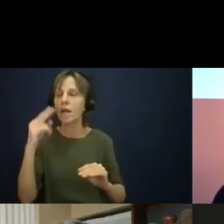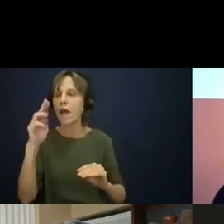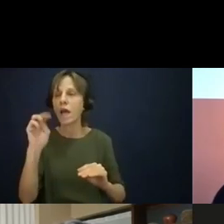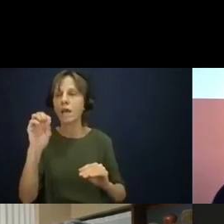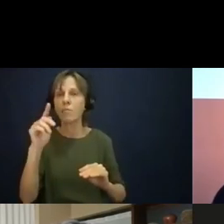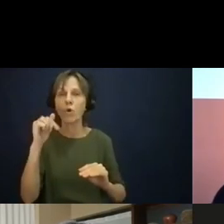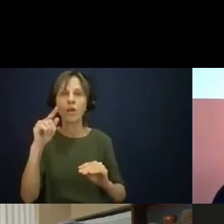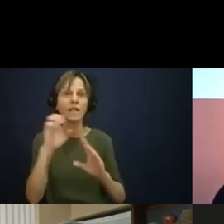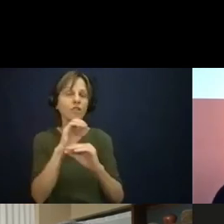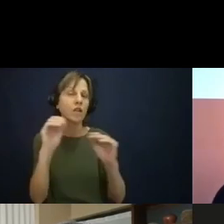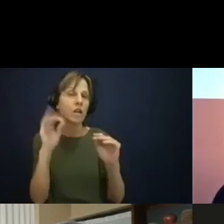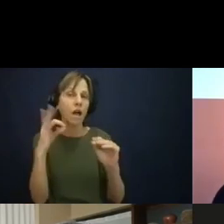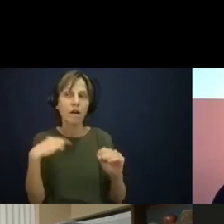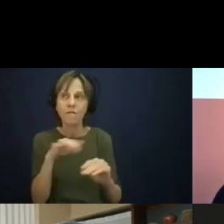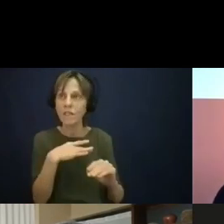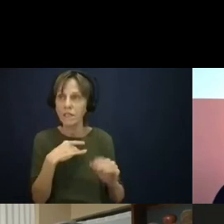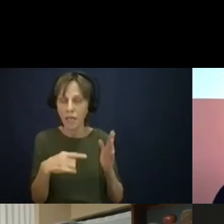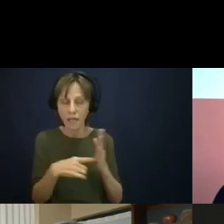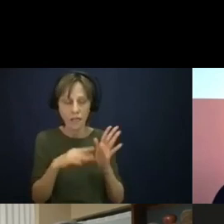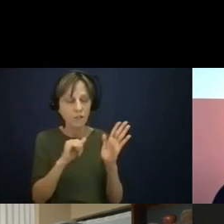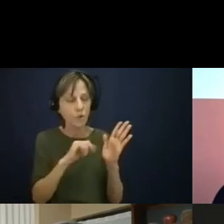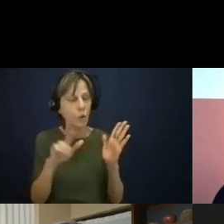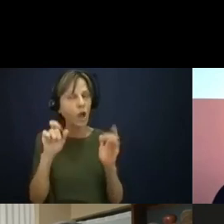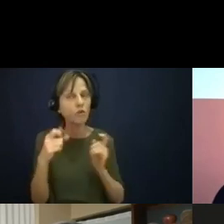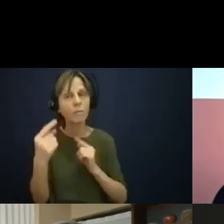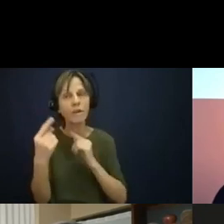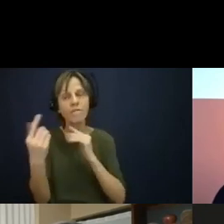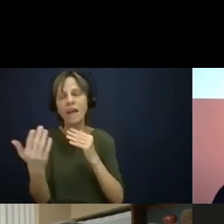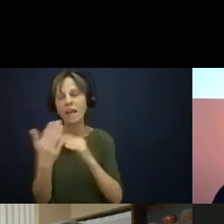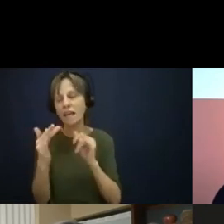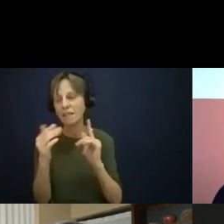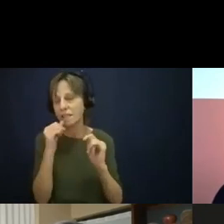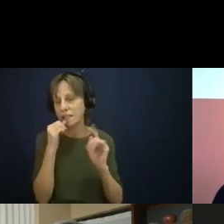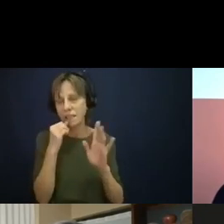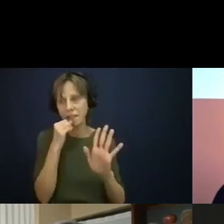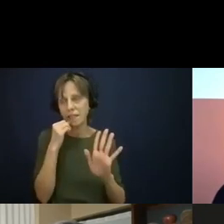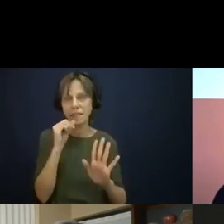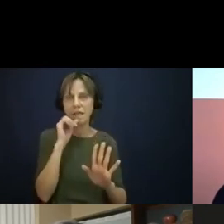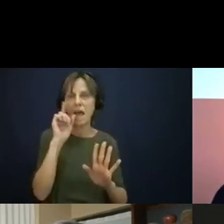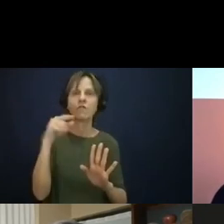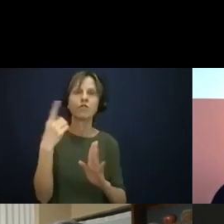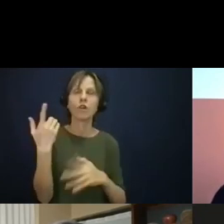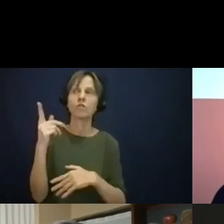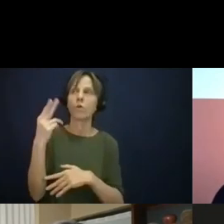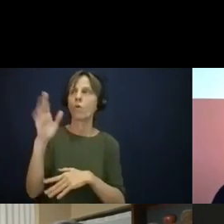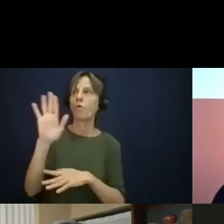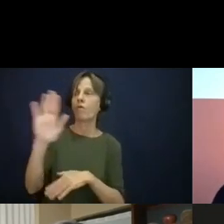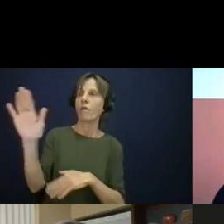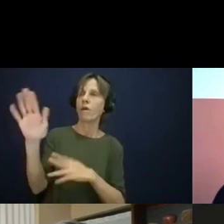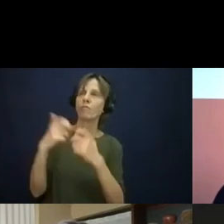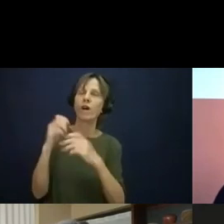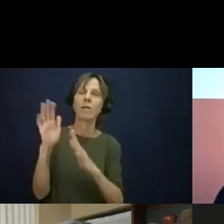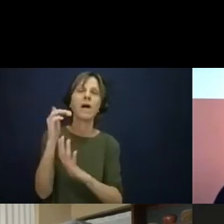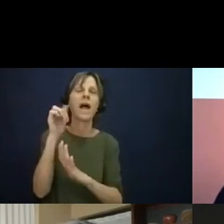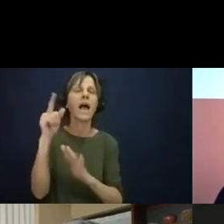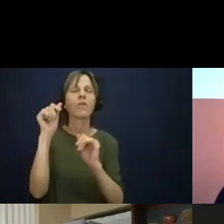none of us like this. We all should be fighting against it. So it shouldn't just be, oh, that's a them problem, because anybody can end up homeless for at a blink of an